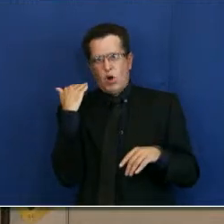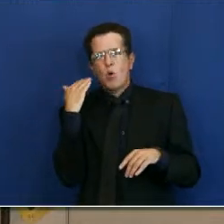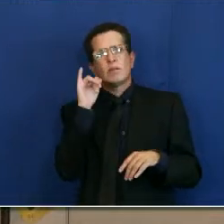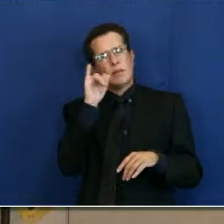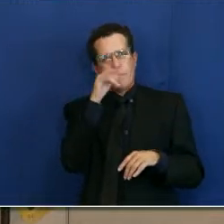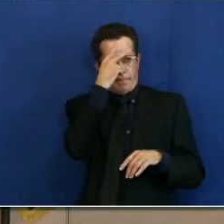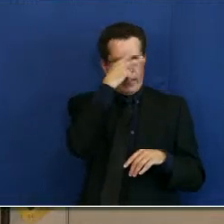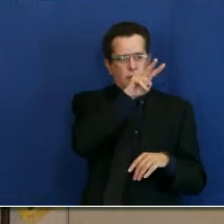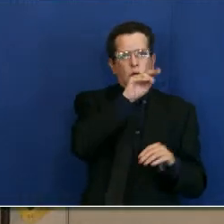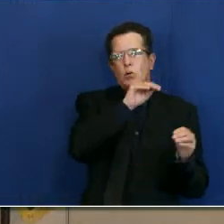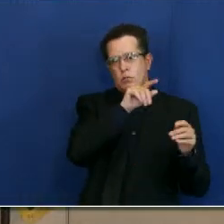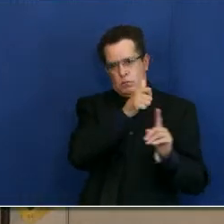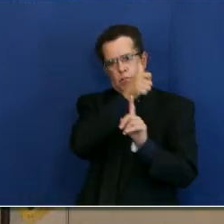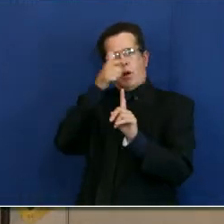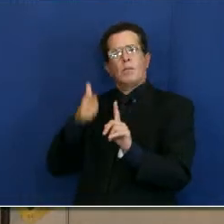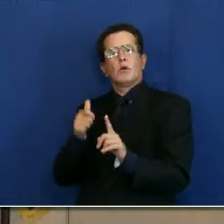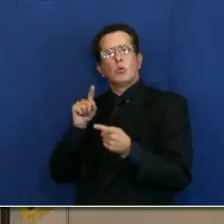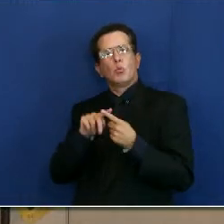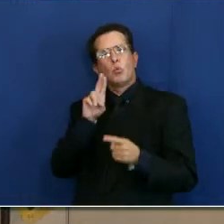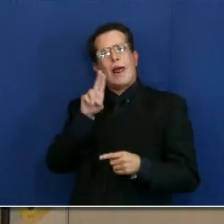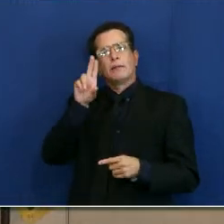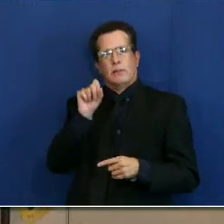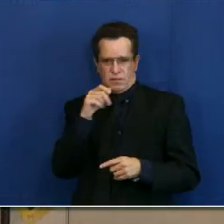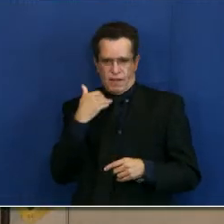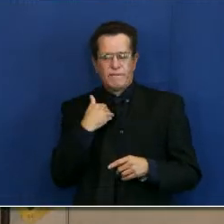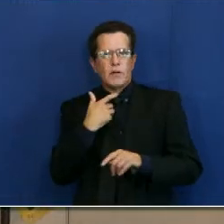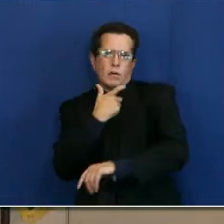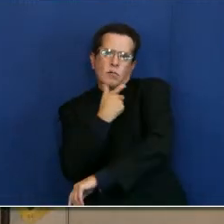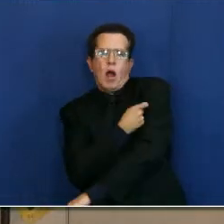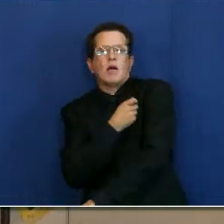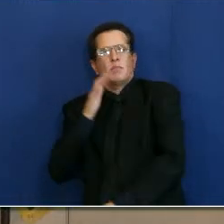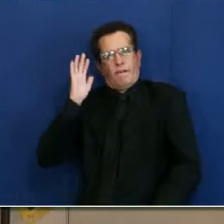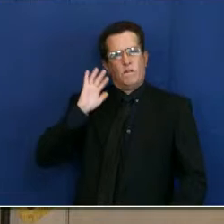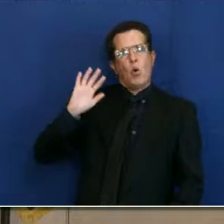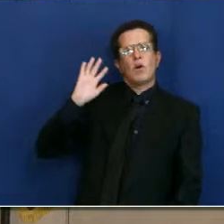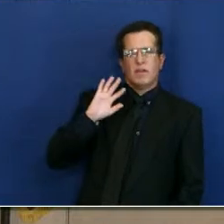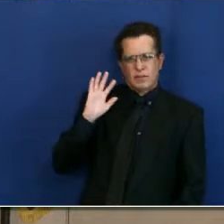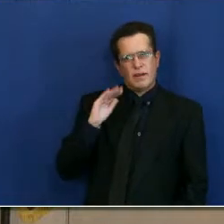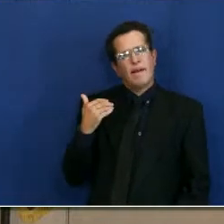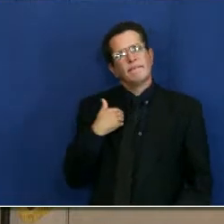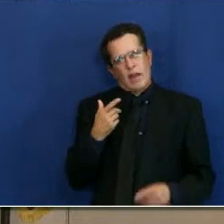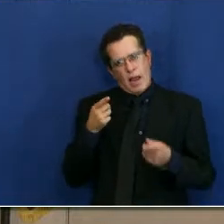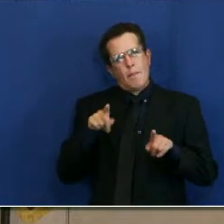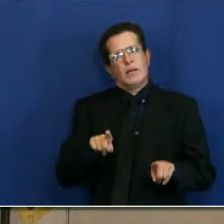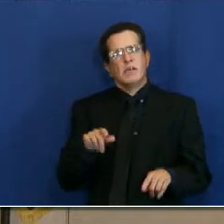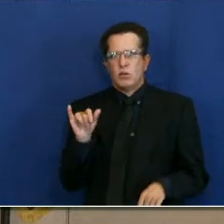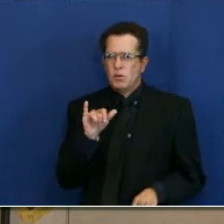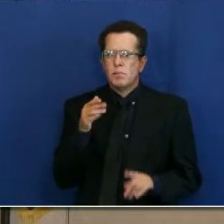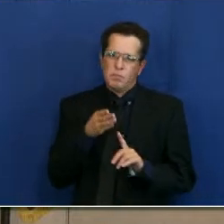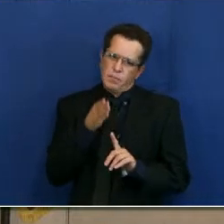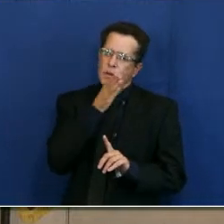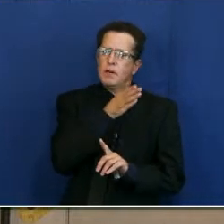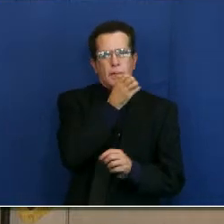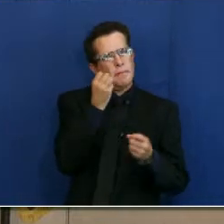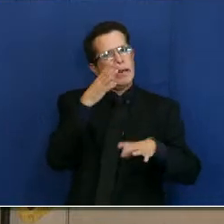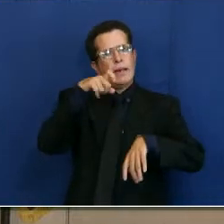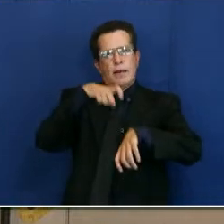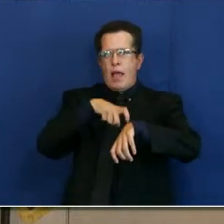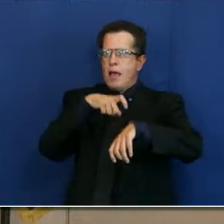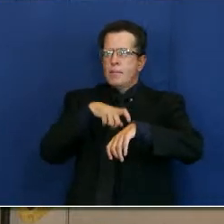from Mexico to U.S. So this, again, is as Nick was saying, we've had decades